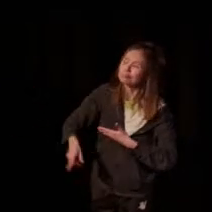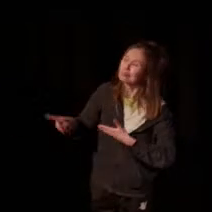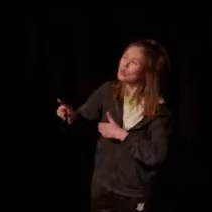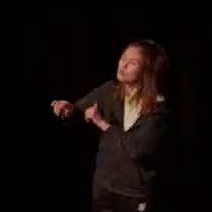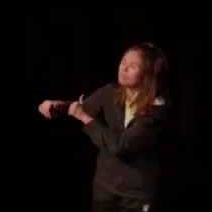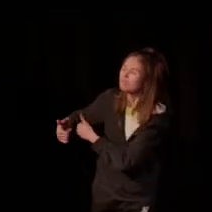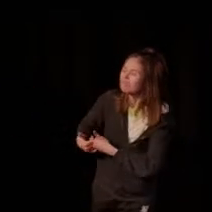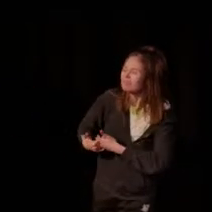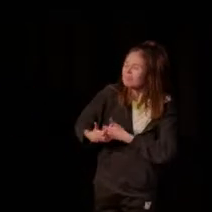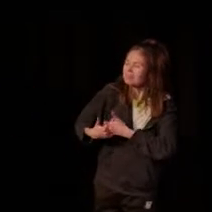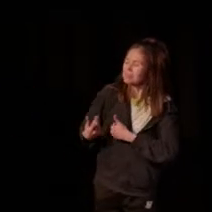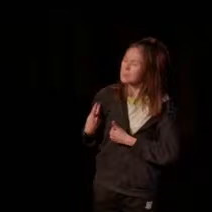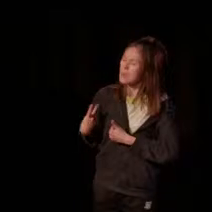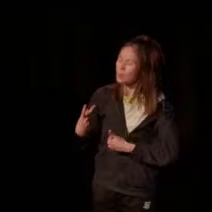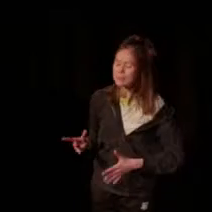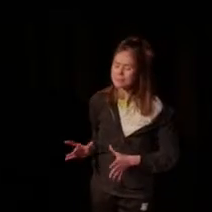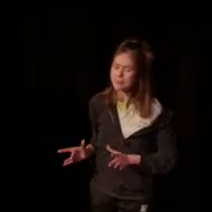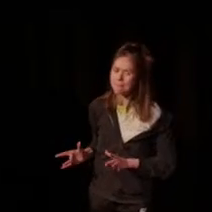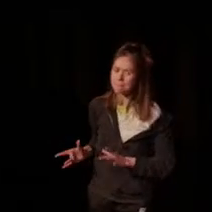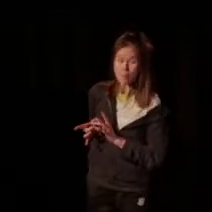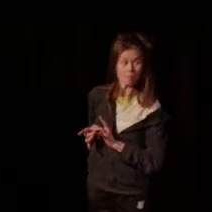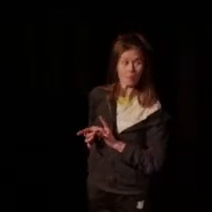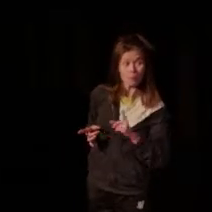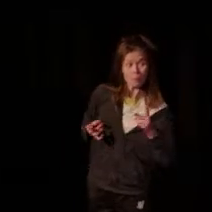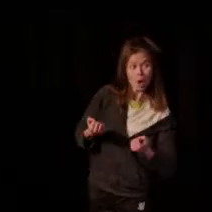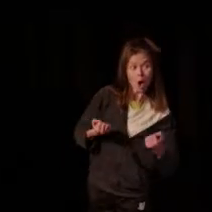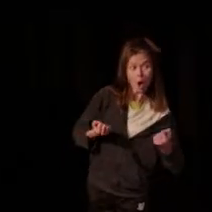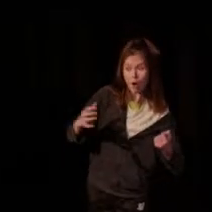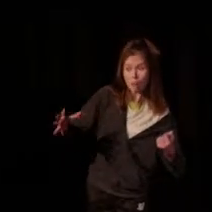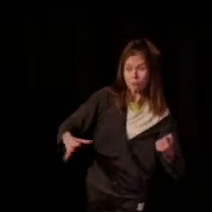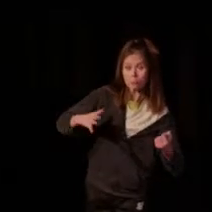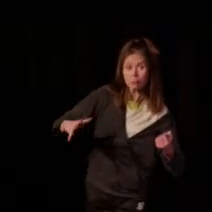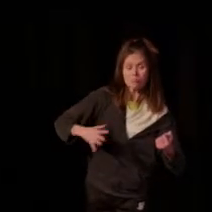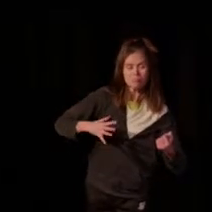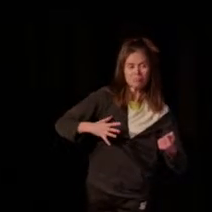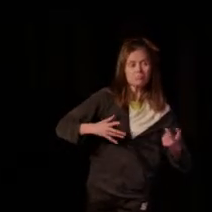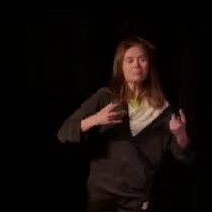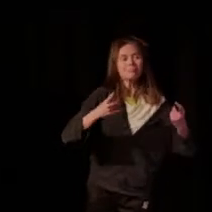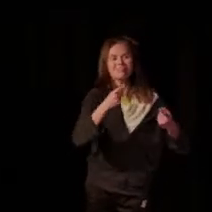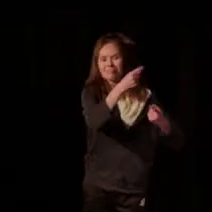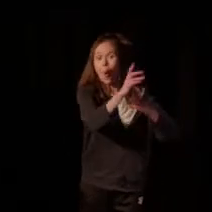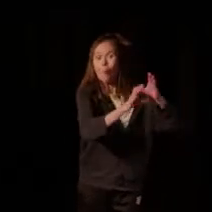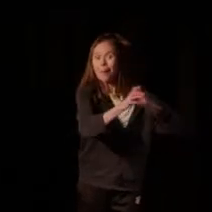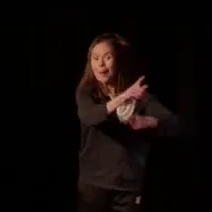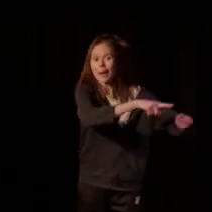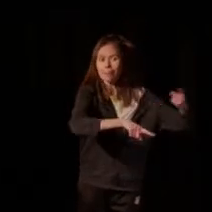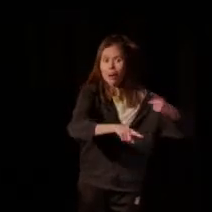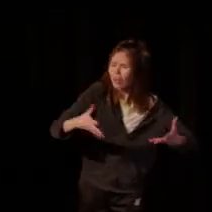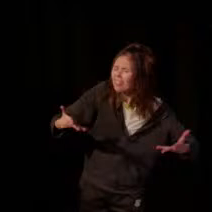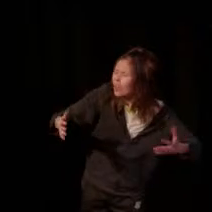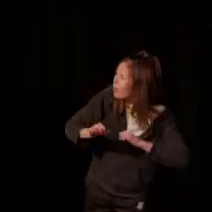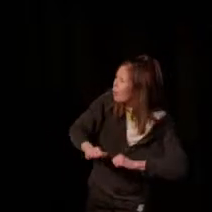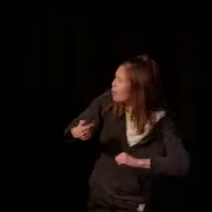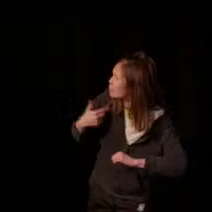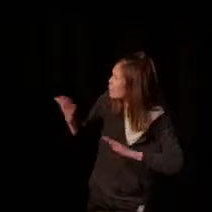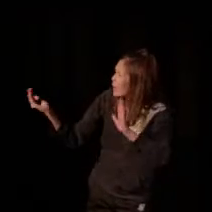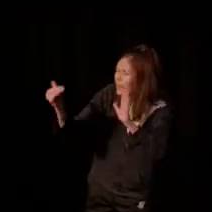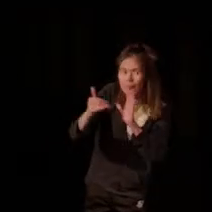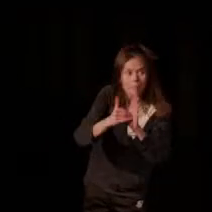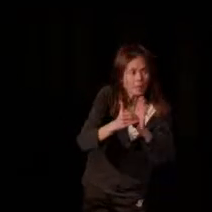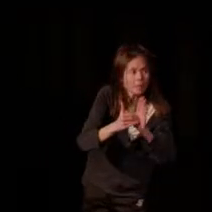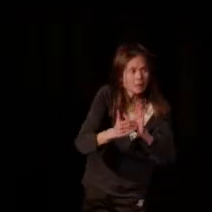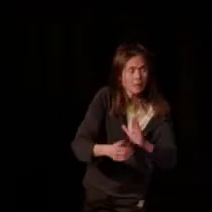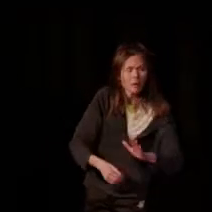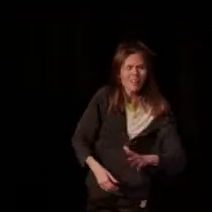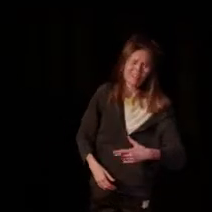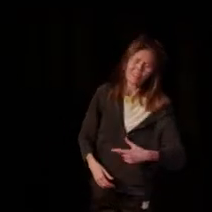bound with mine. My car's waiting. My people already expected my departure 2 days ago. This